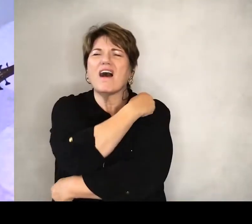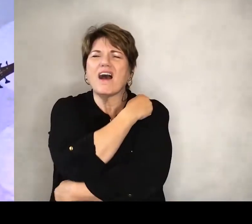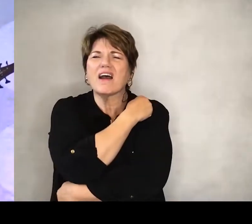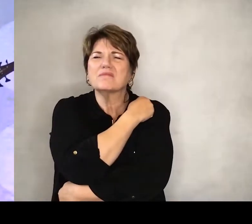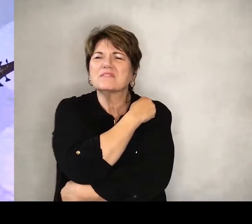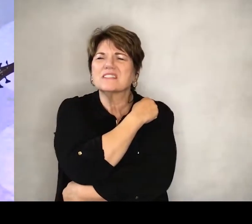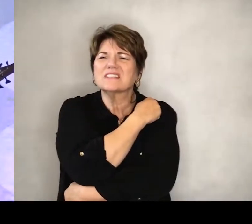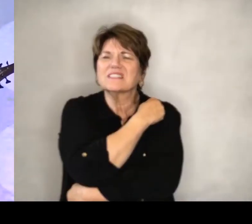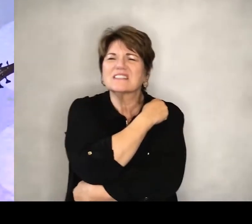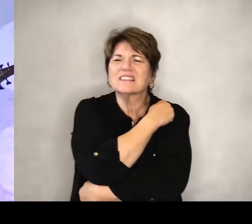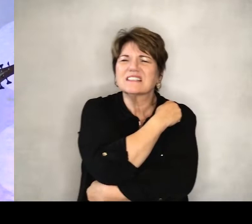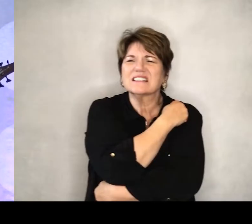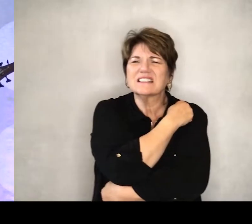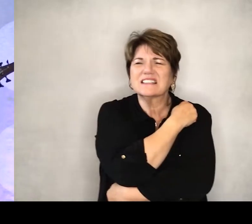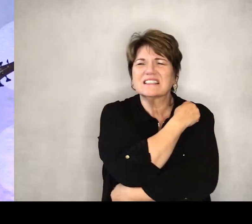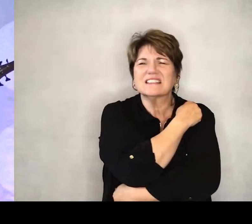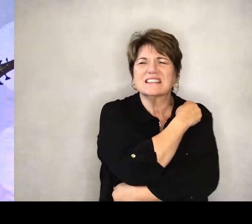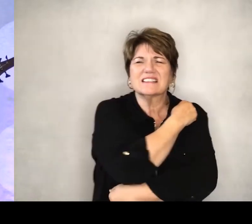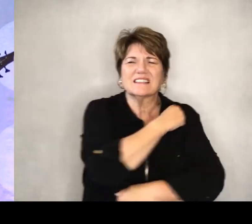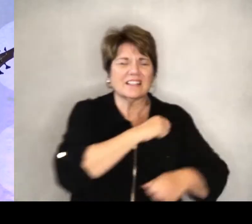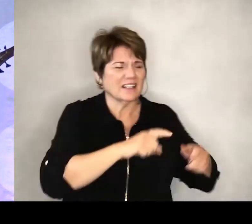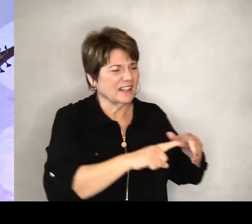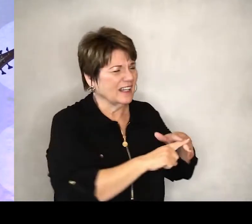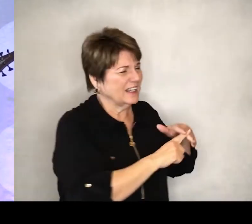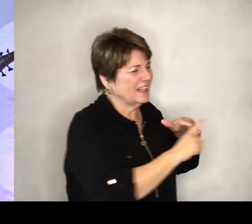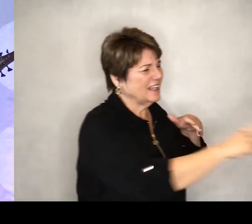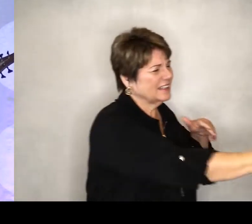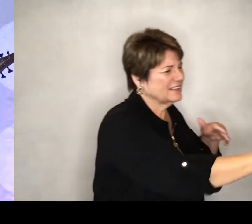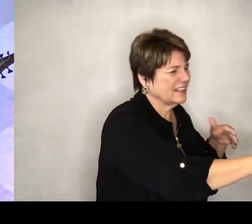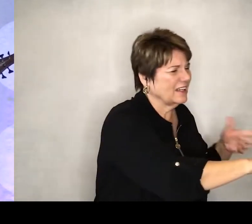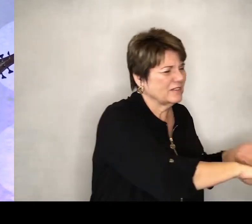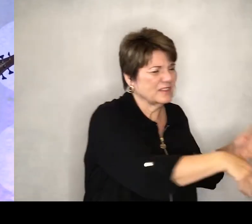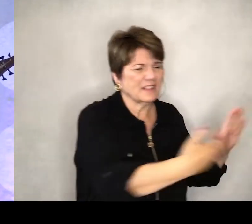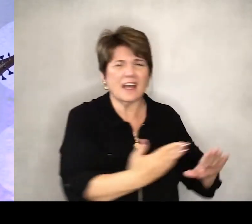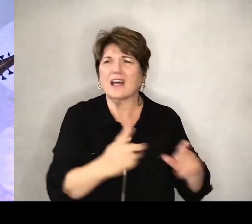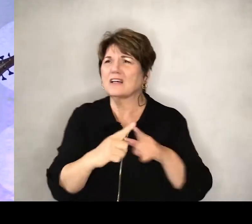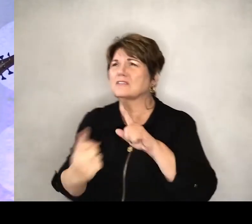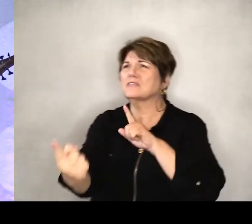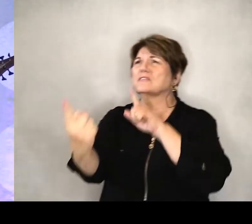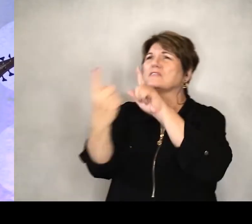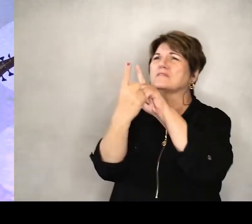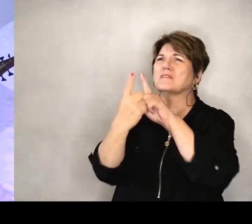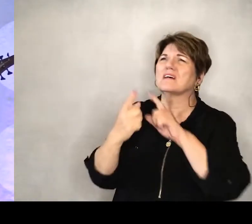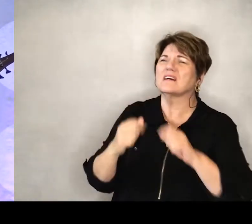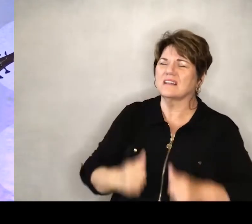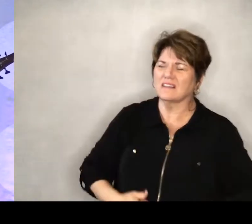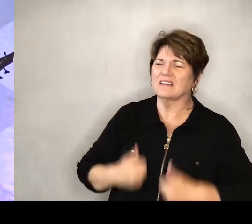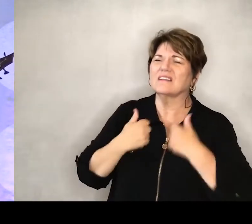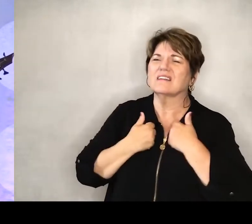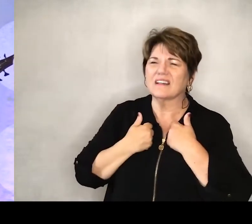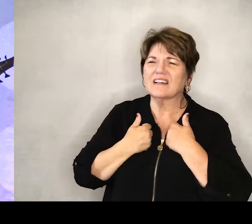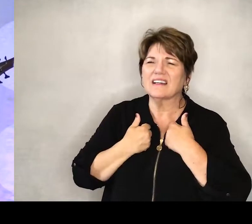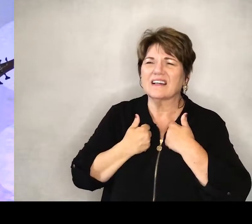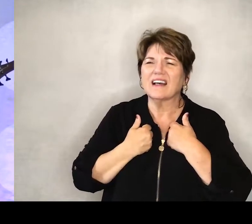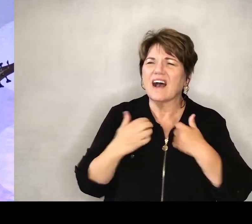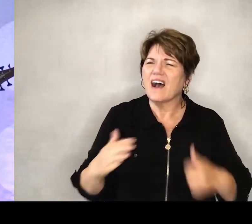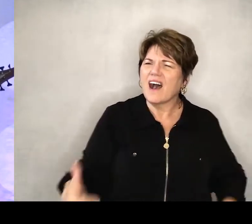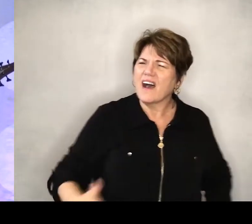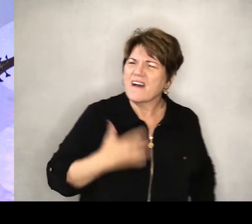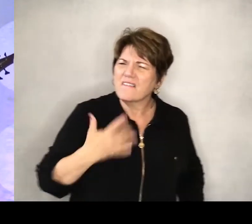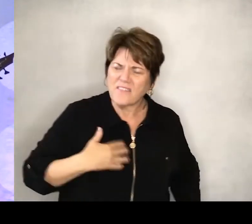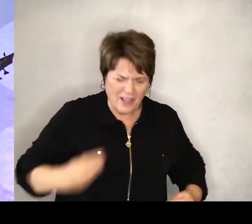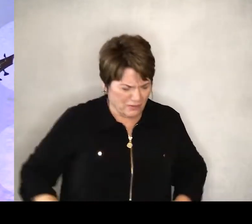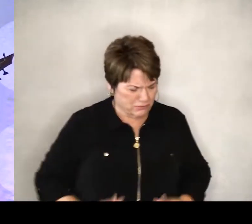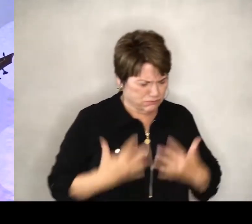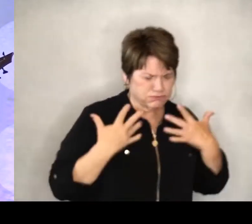your arms is running to life from death, and I feel